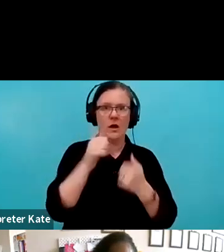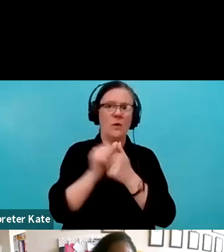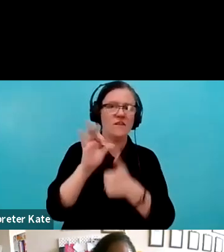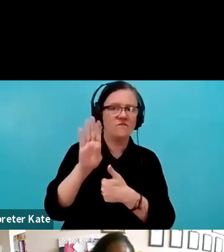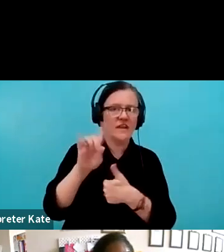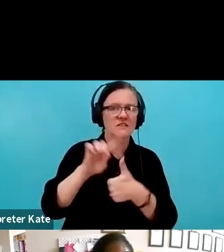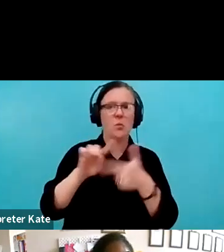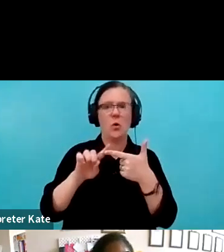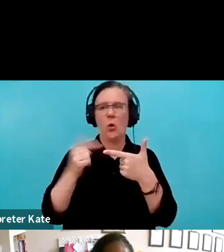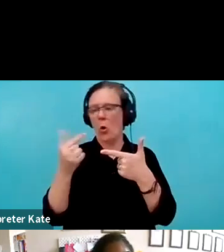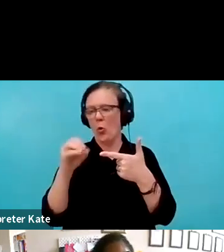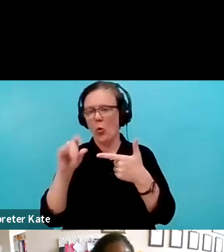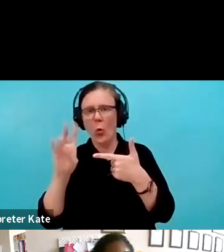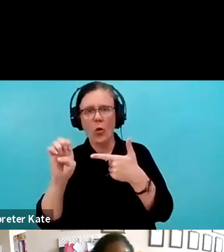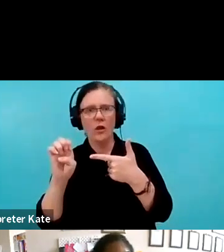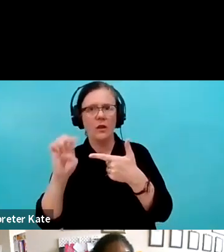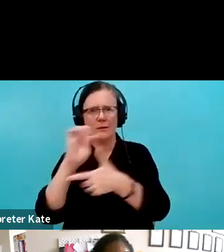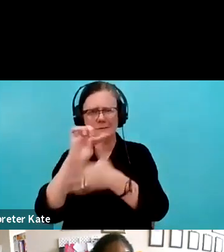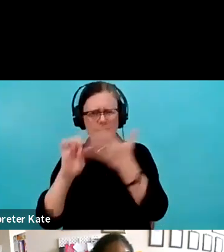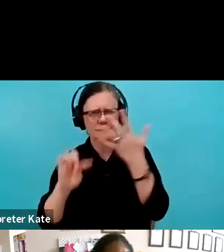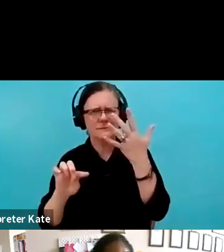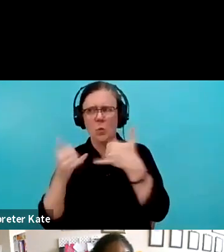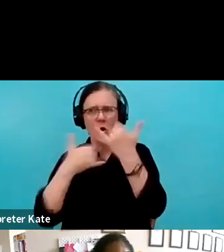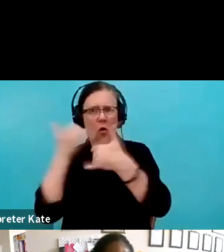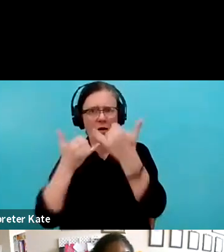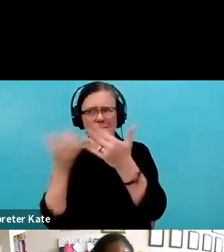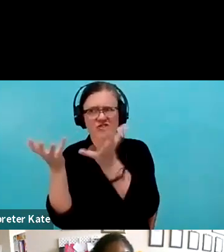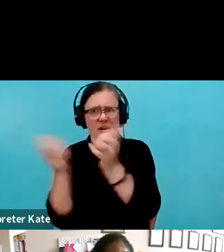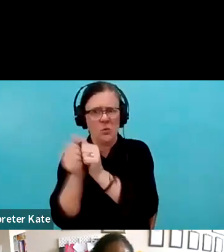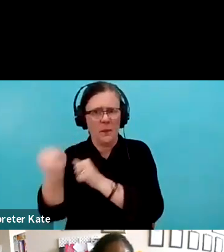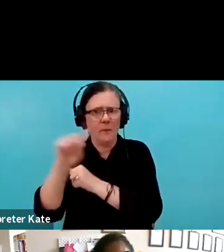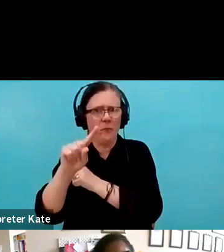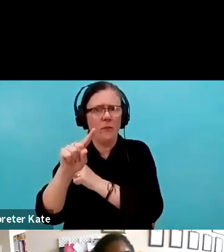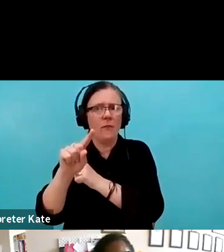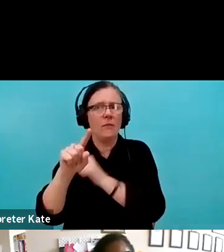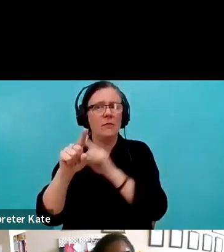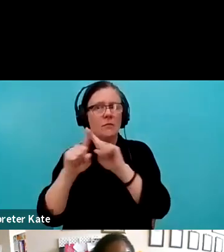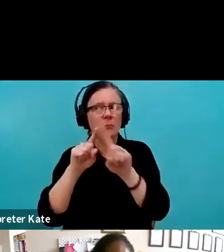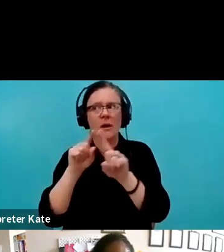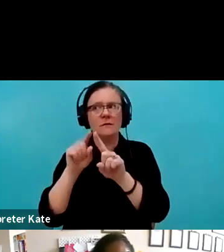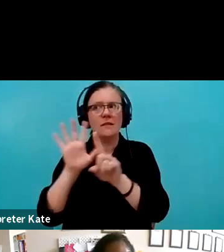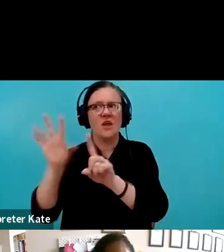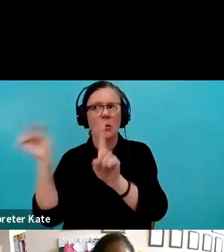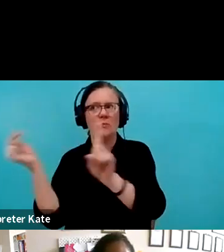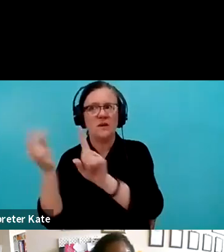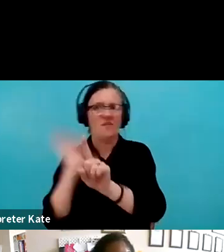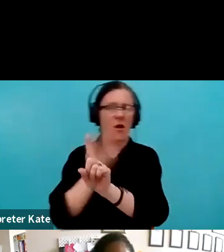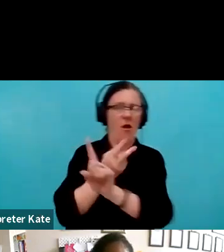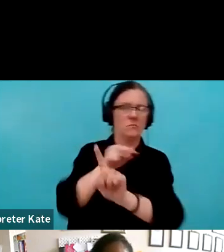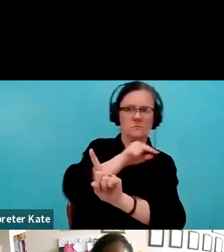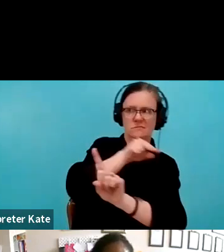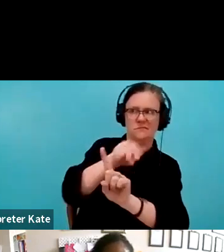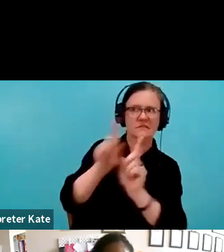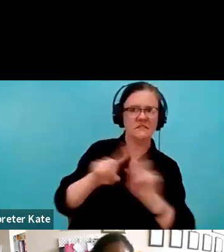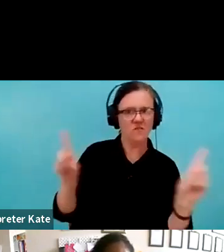Google or whatever, like, that these, that the perspective is so different. And I think